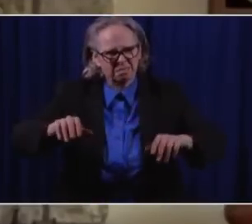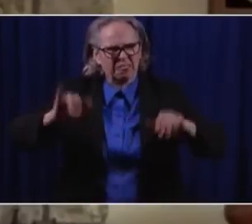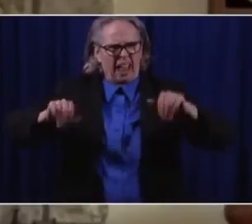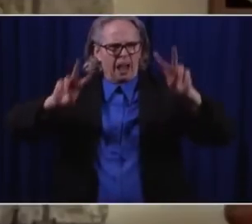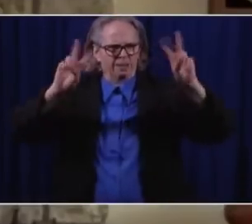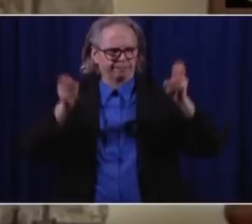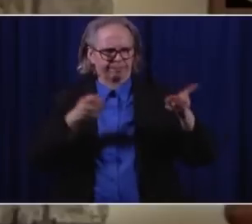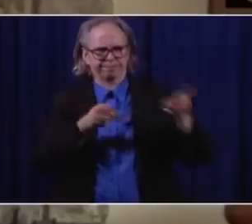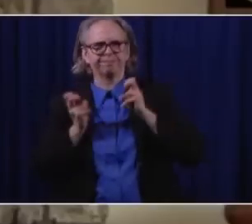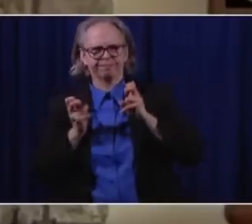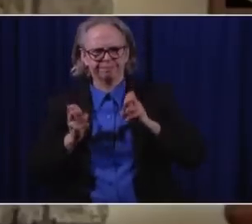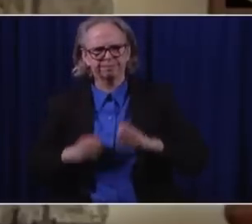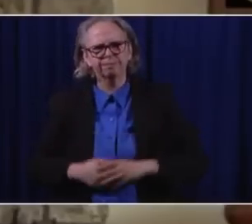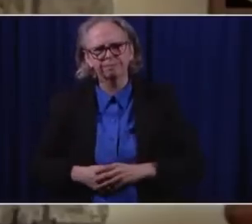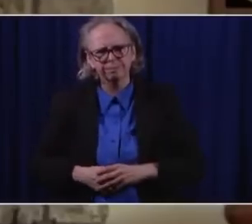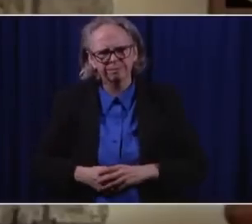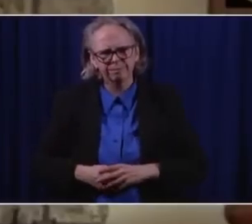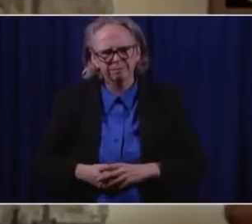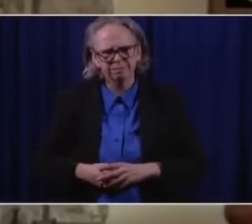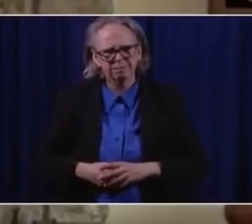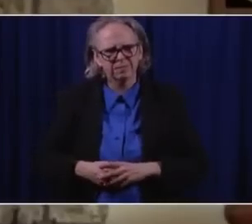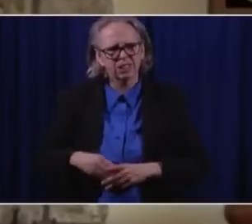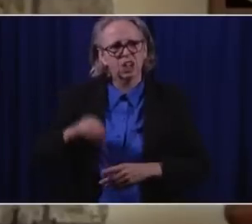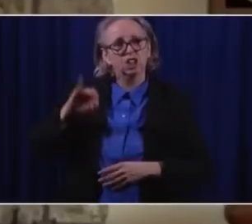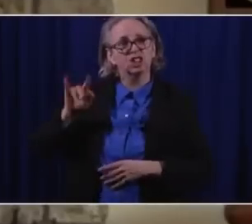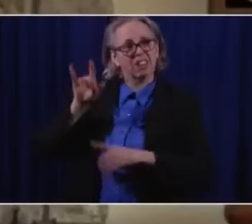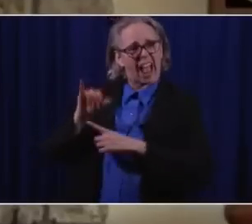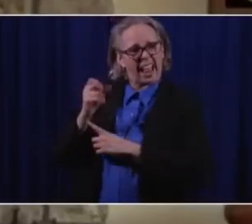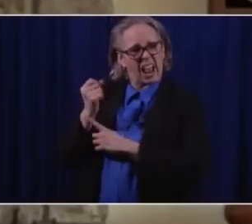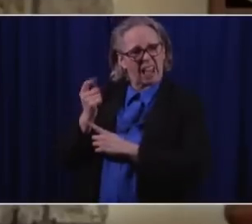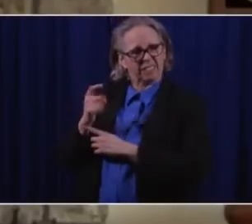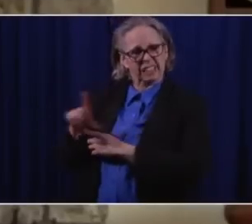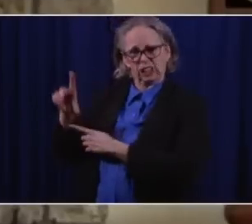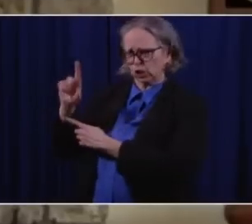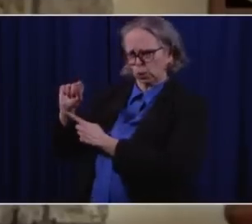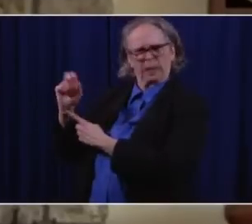On July 11, 2012,